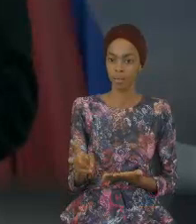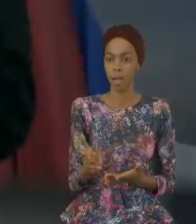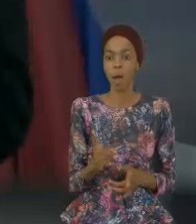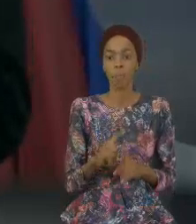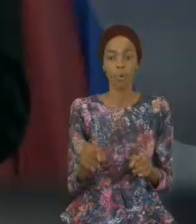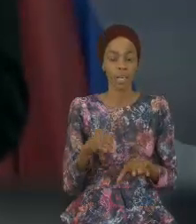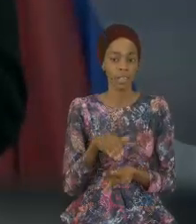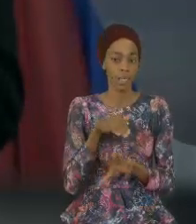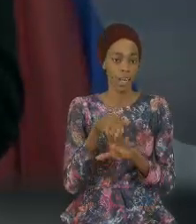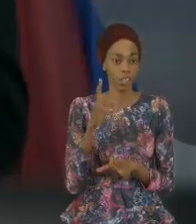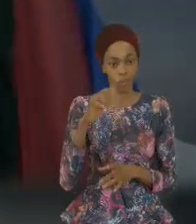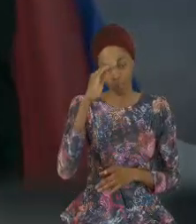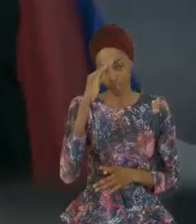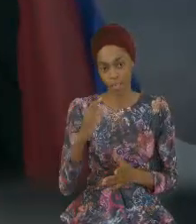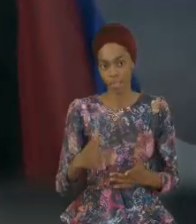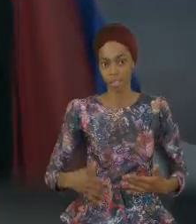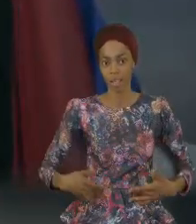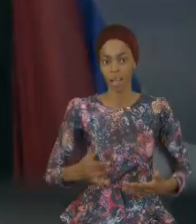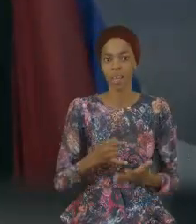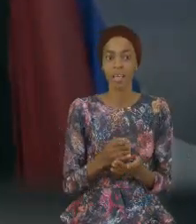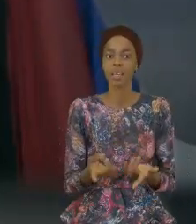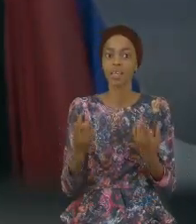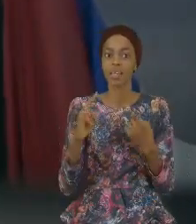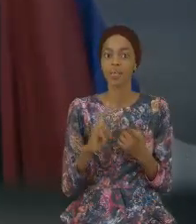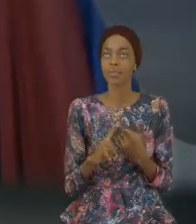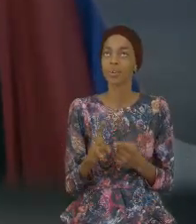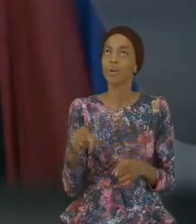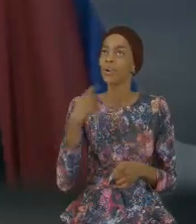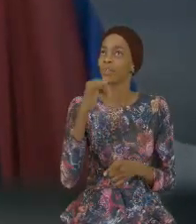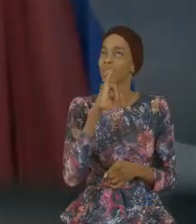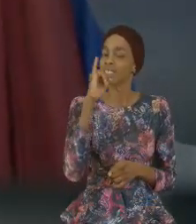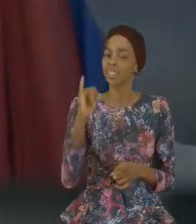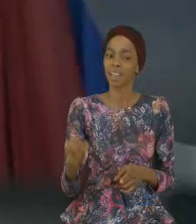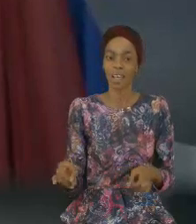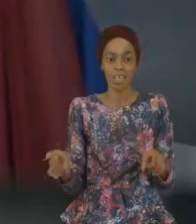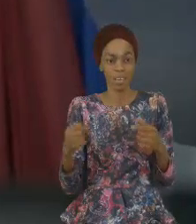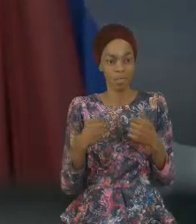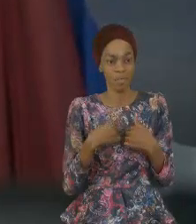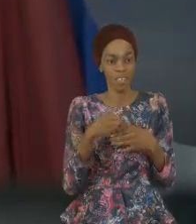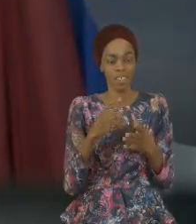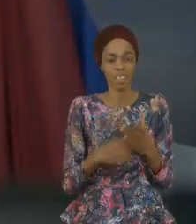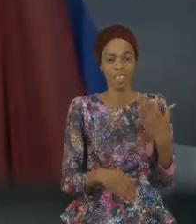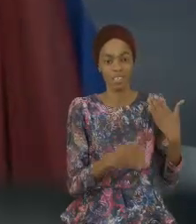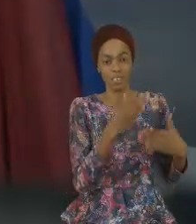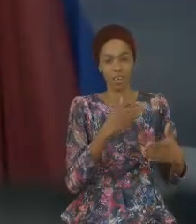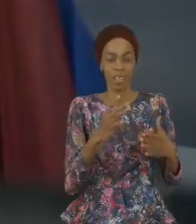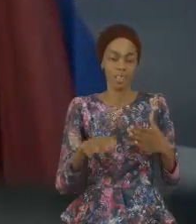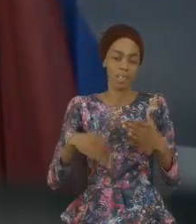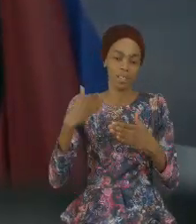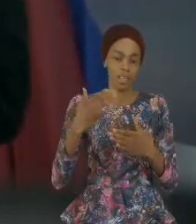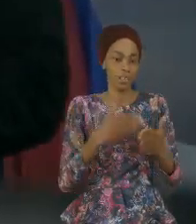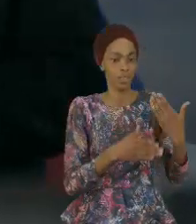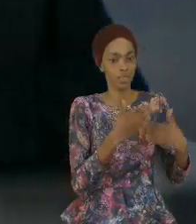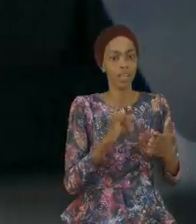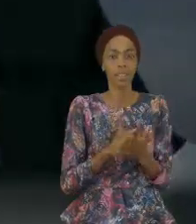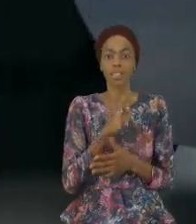of his life, it came to who is like him in this generation, in the next generation. That's what